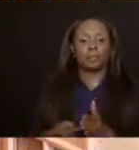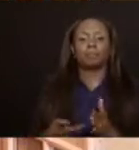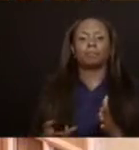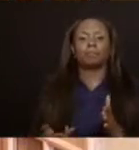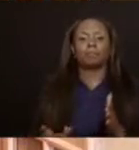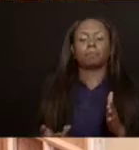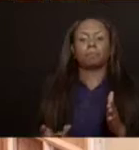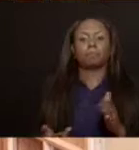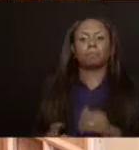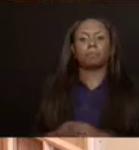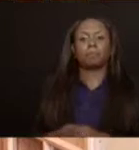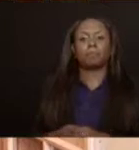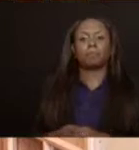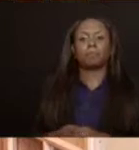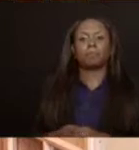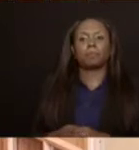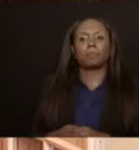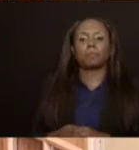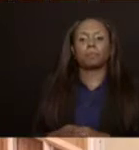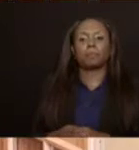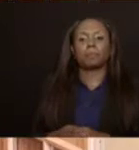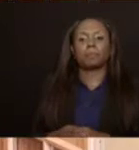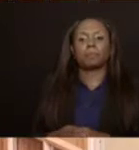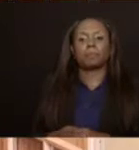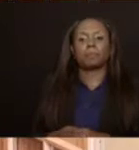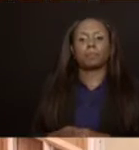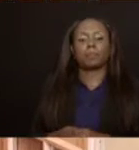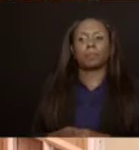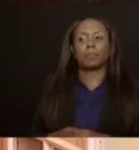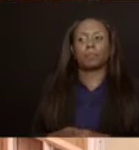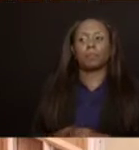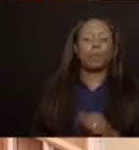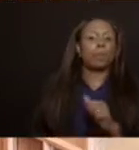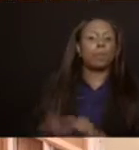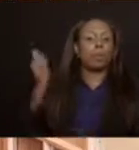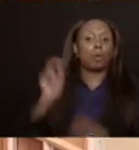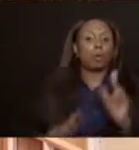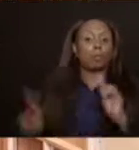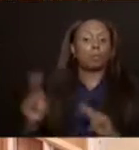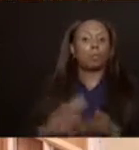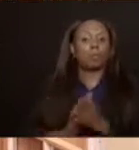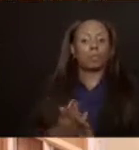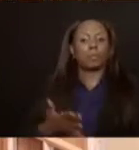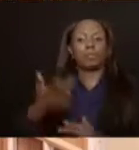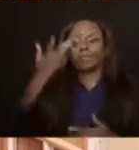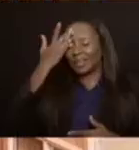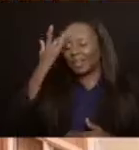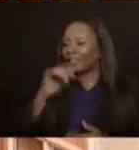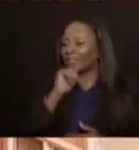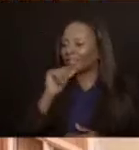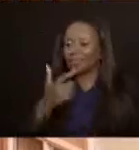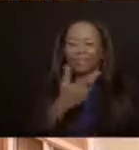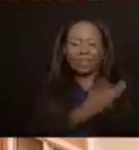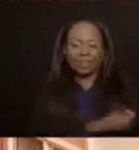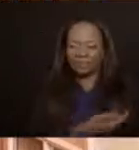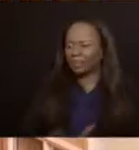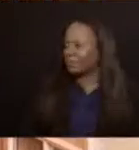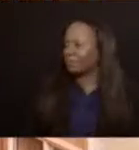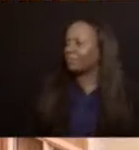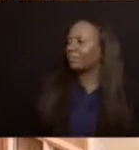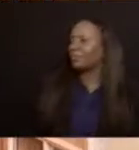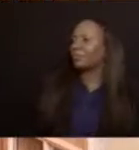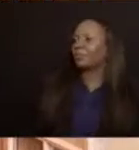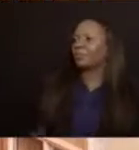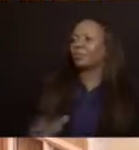literally becoming sick are persons who are unvaccinated. And that is why we say, look, you don't even hear us talking about